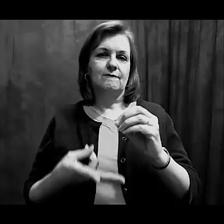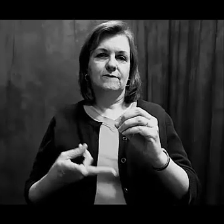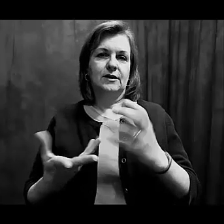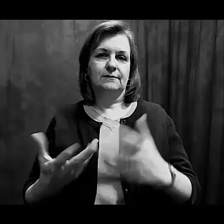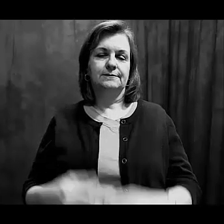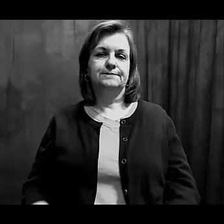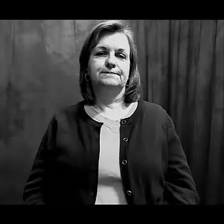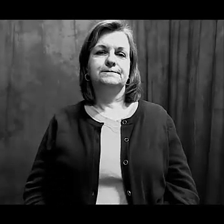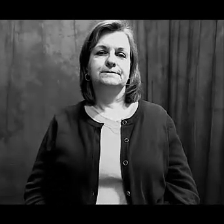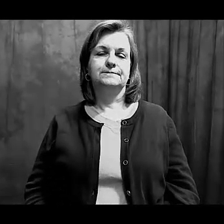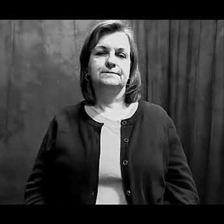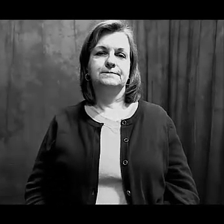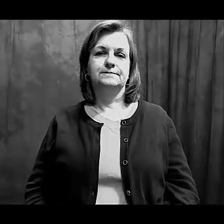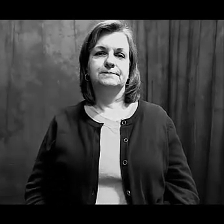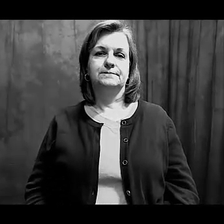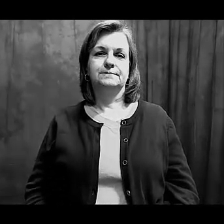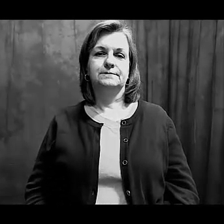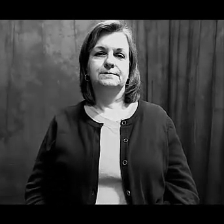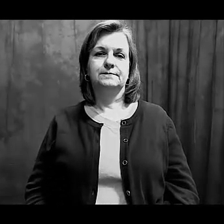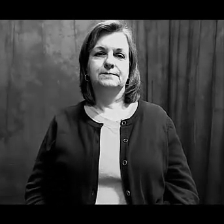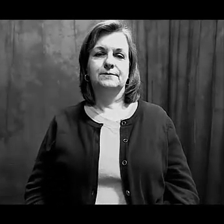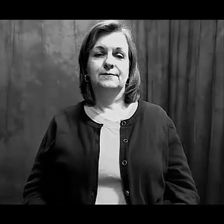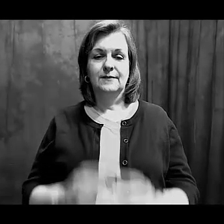the cell in half.